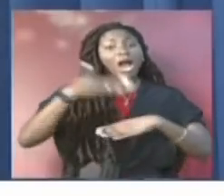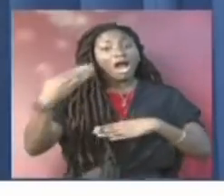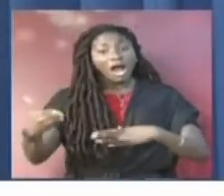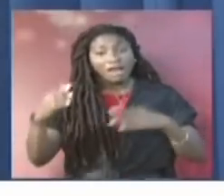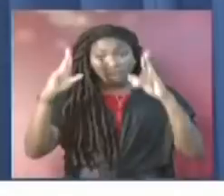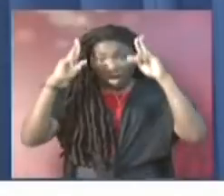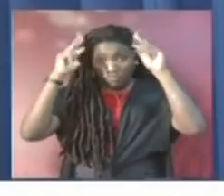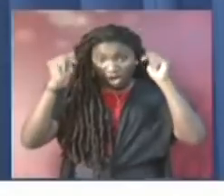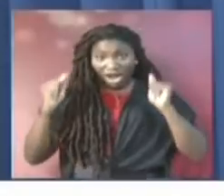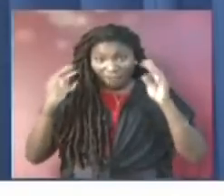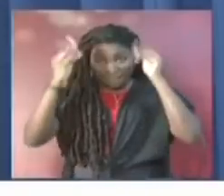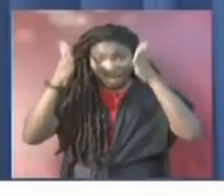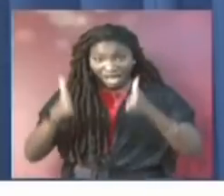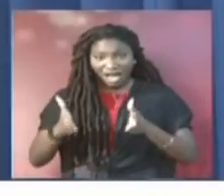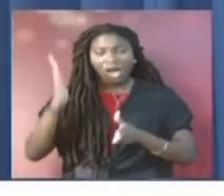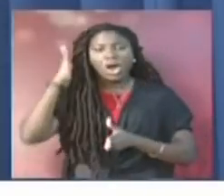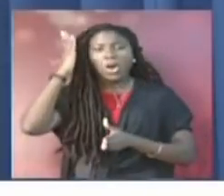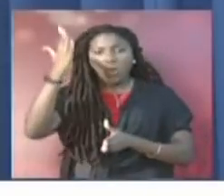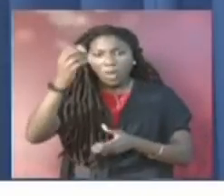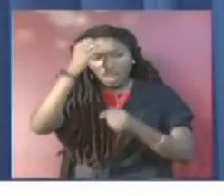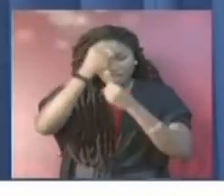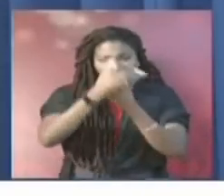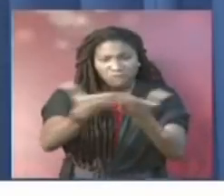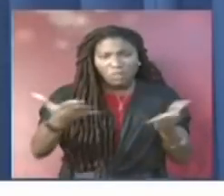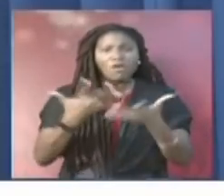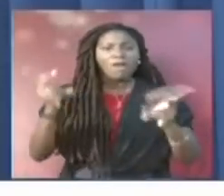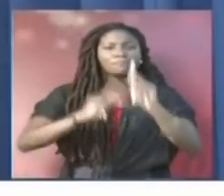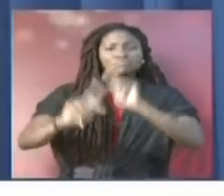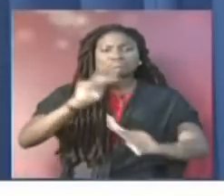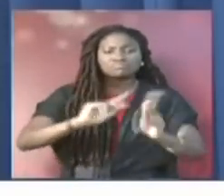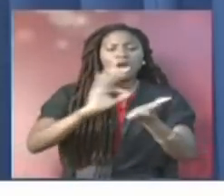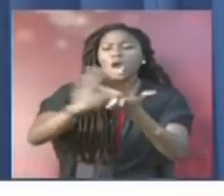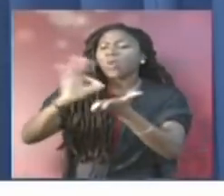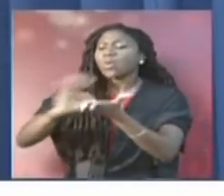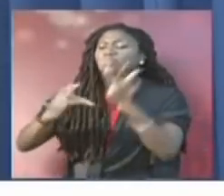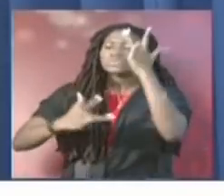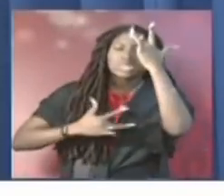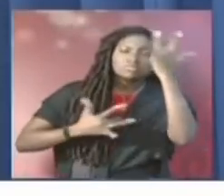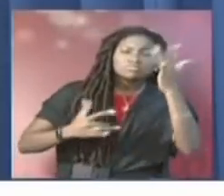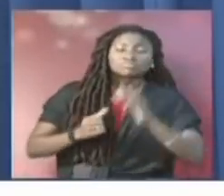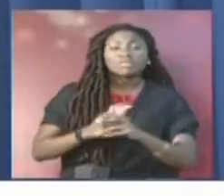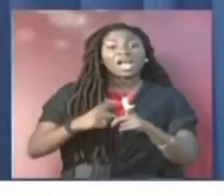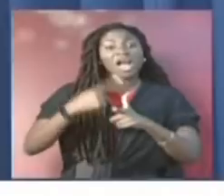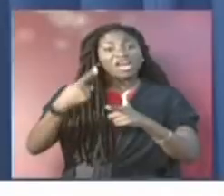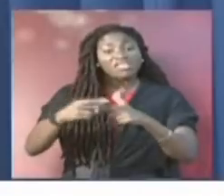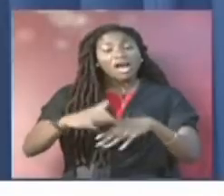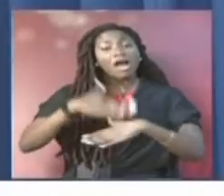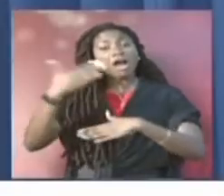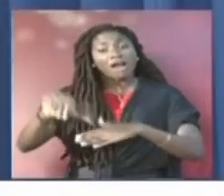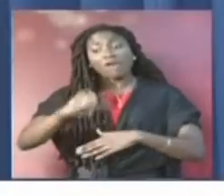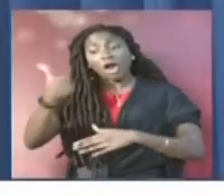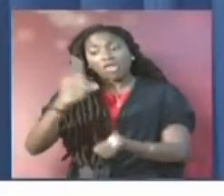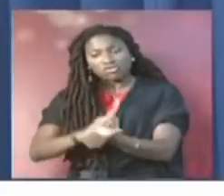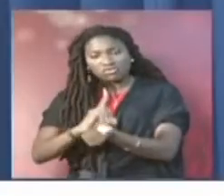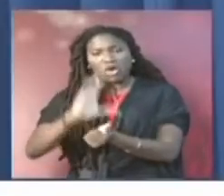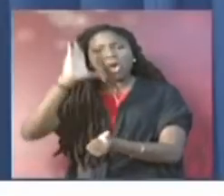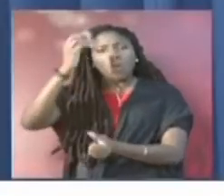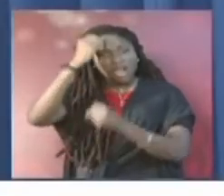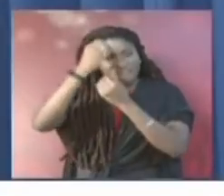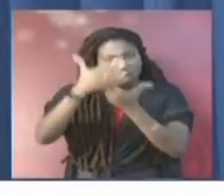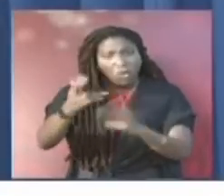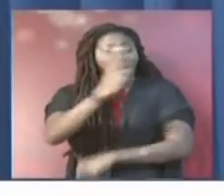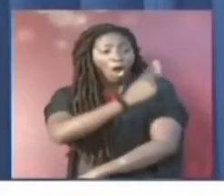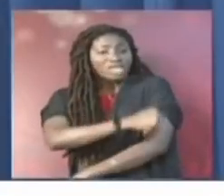the epidemiological update, and followed by Dr. Richards, who will give us a complete breakdown of what is happening in the parallel healthcare system to